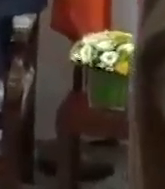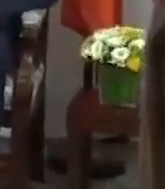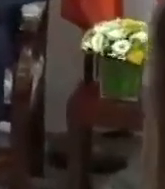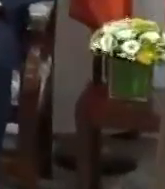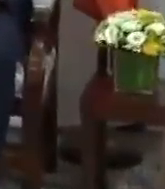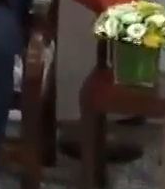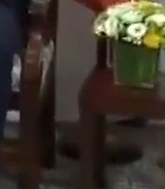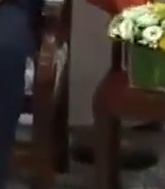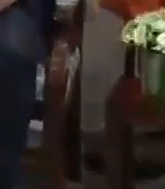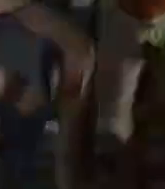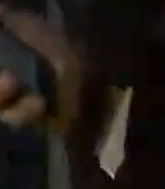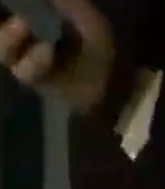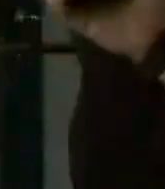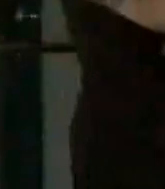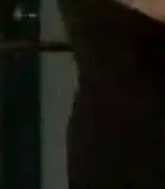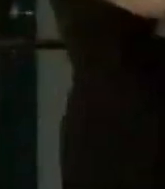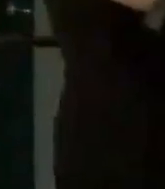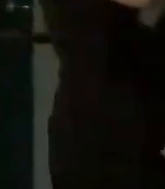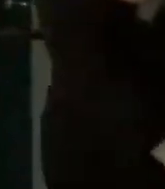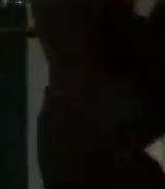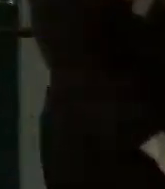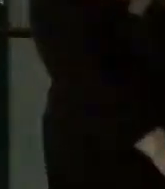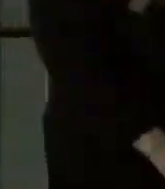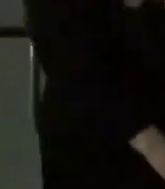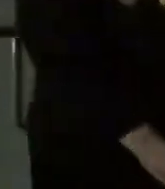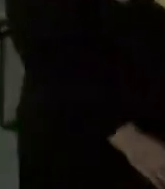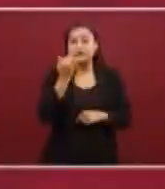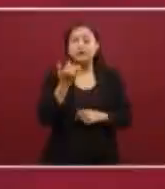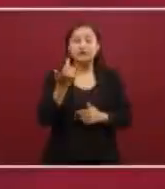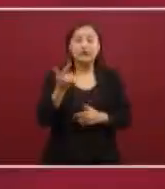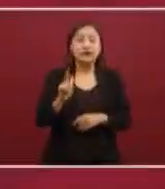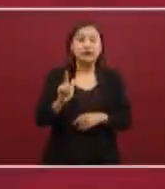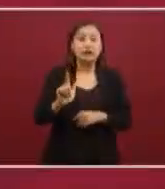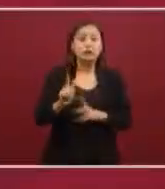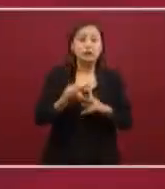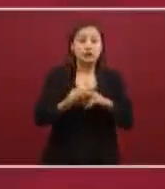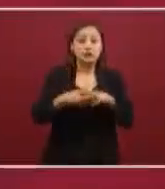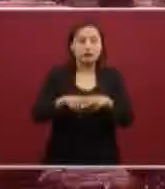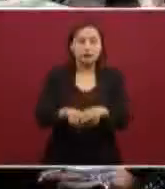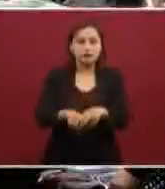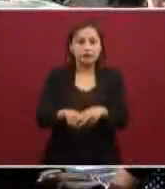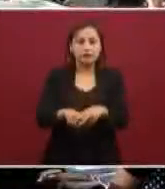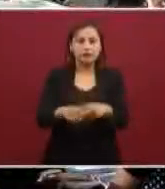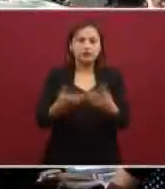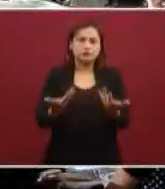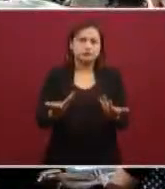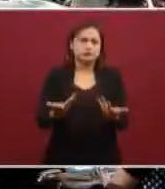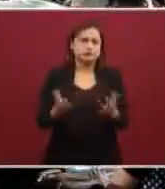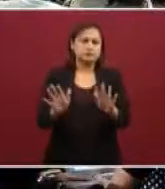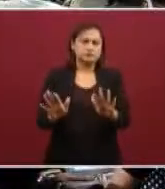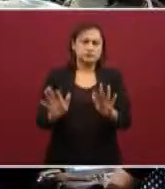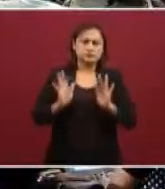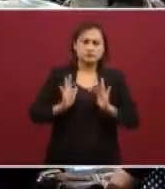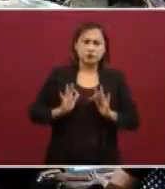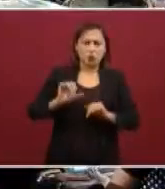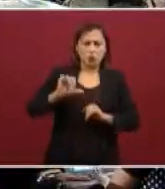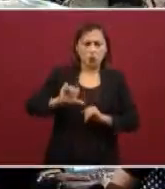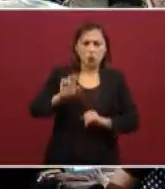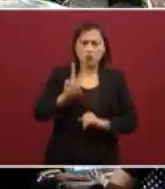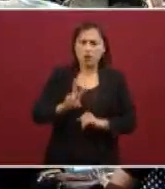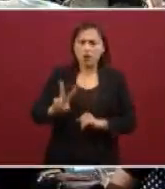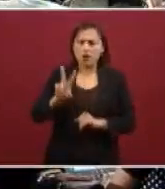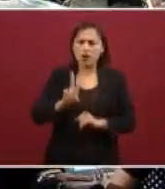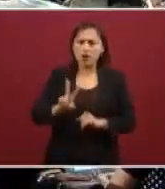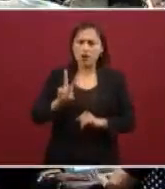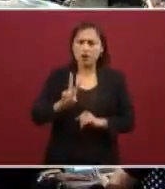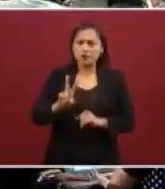still in Washington negotiating a deal to avoid tariffs that are due to start Monday. It's still Friday, and there is dialogue